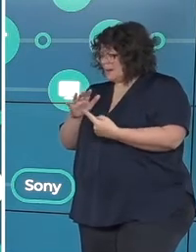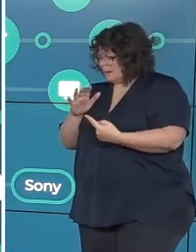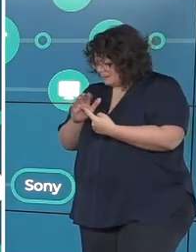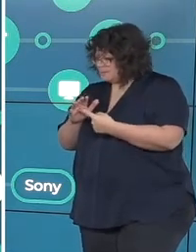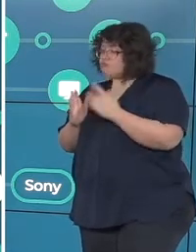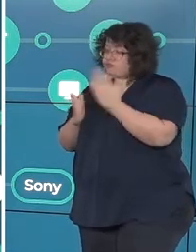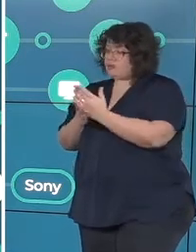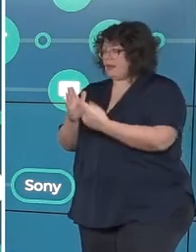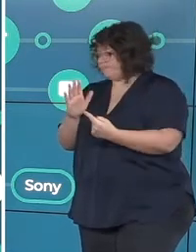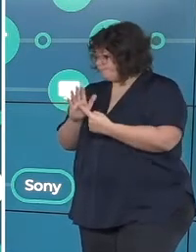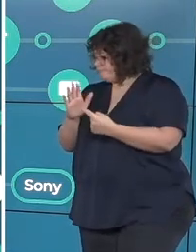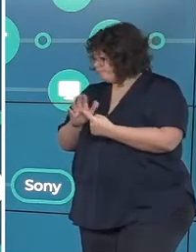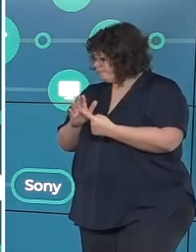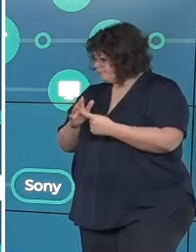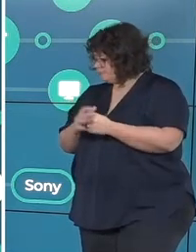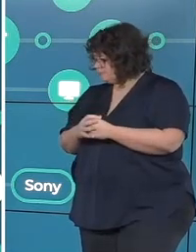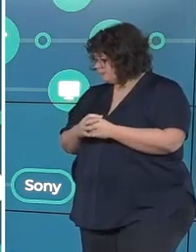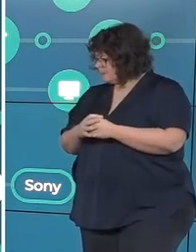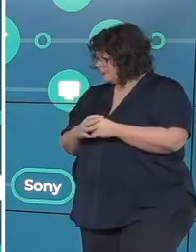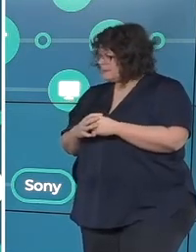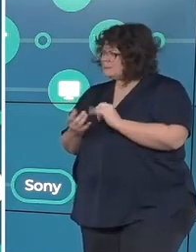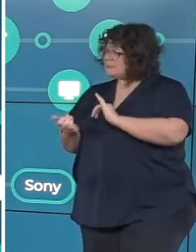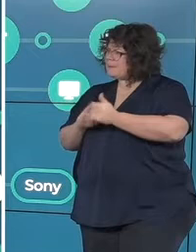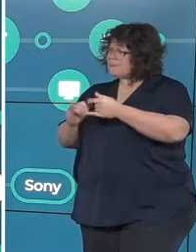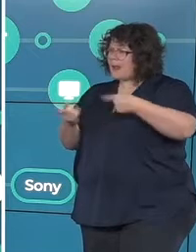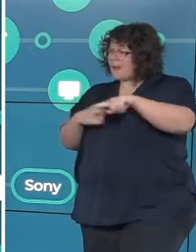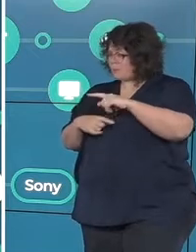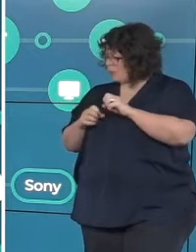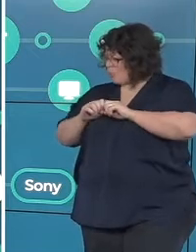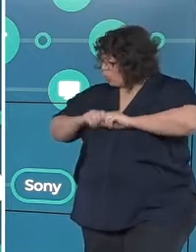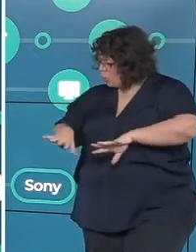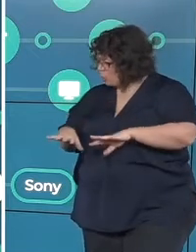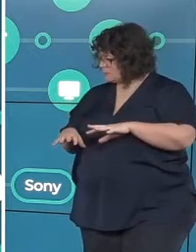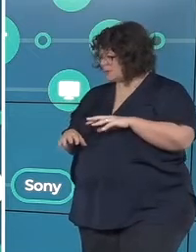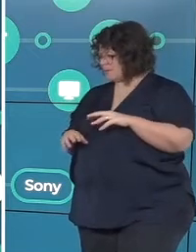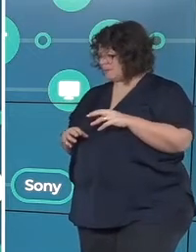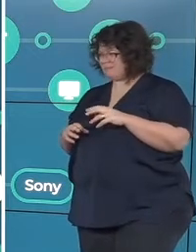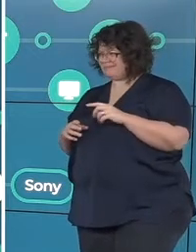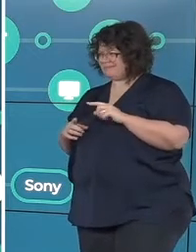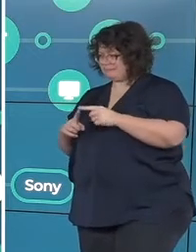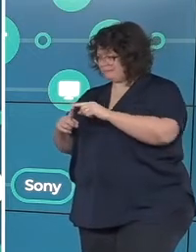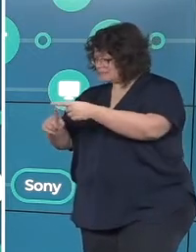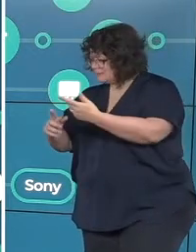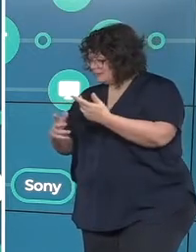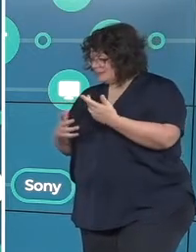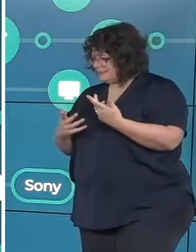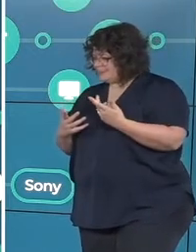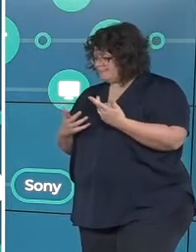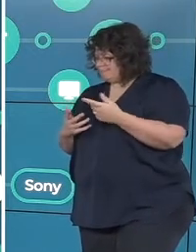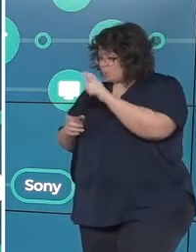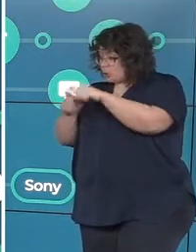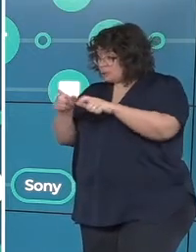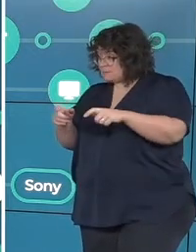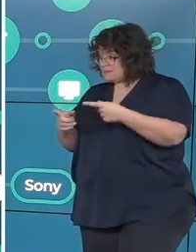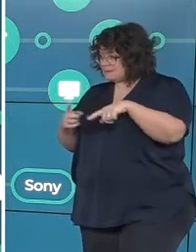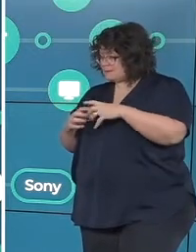that have failed and not customers that we're failing. So, I came here today really just to sort of tell you, if you work in this accessibility field, that